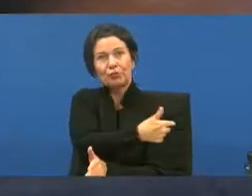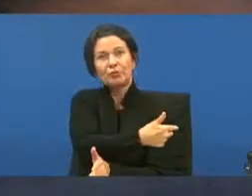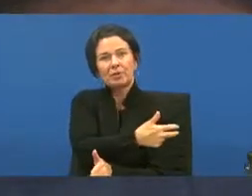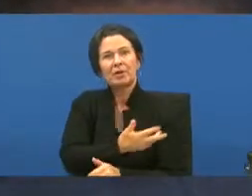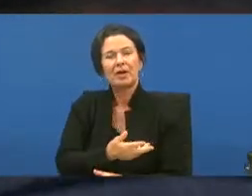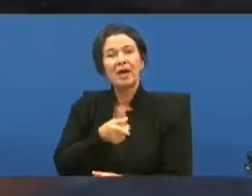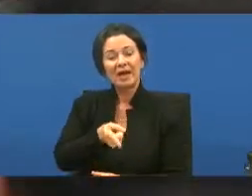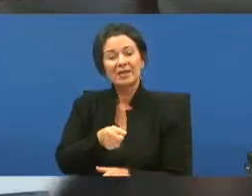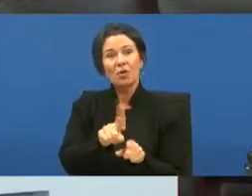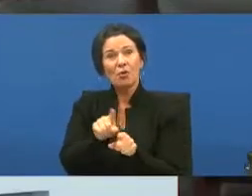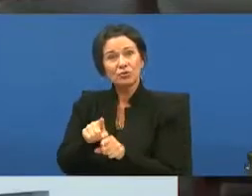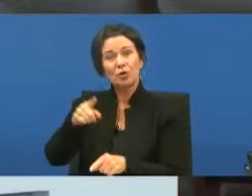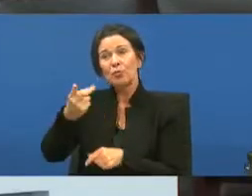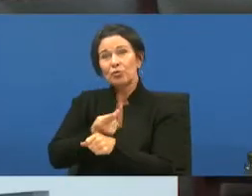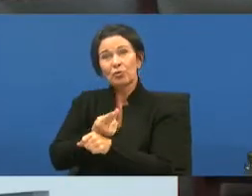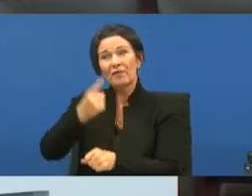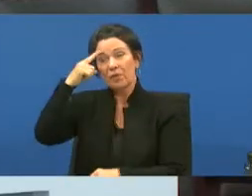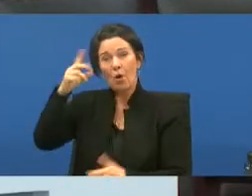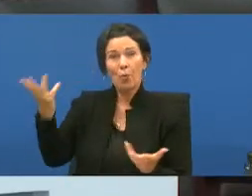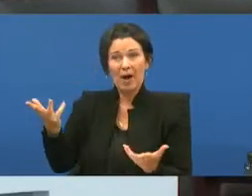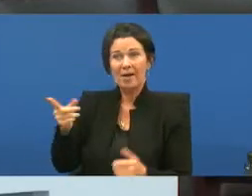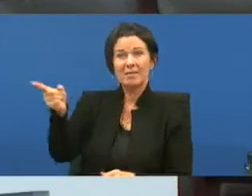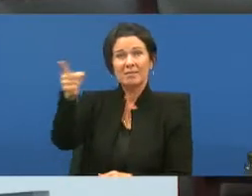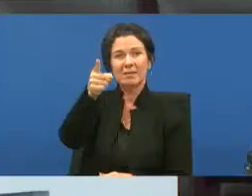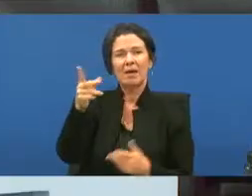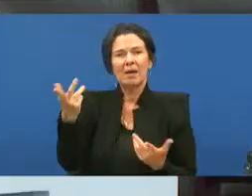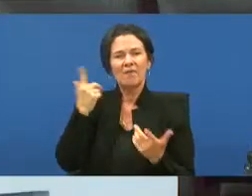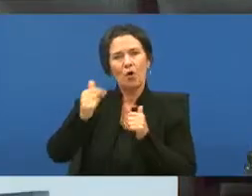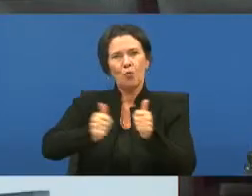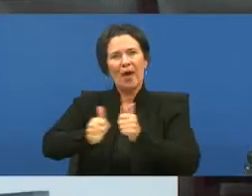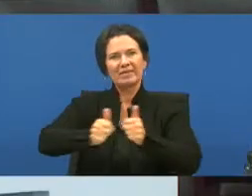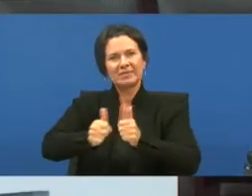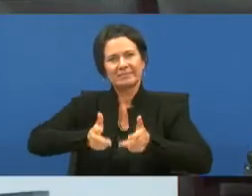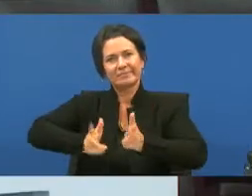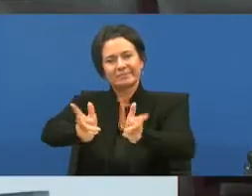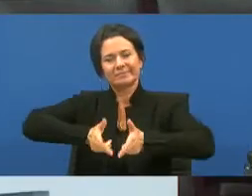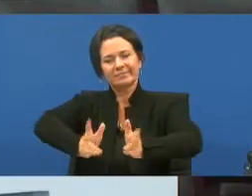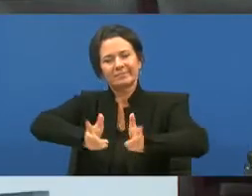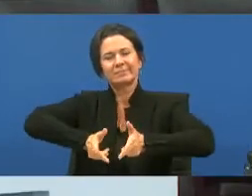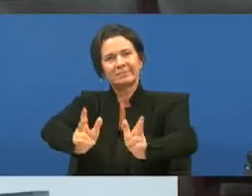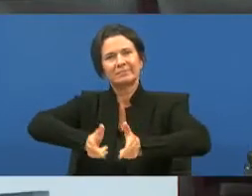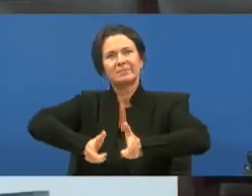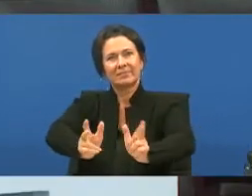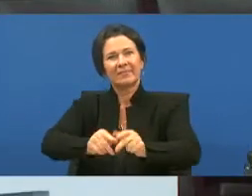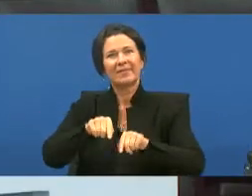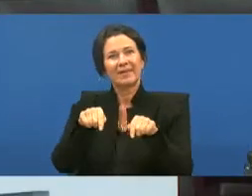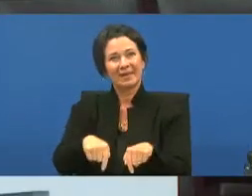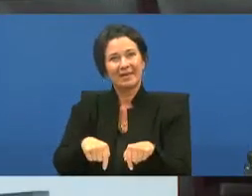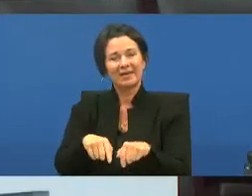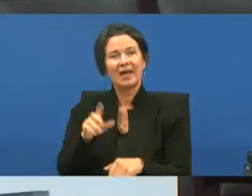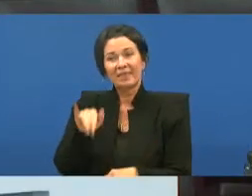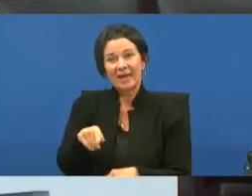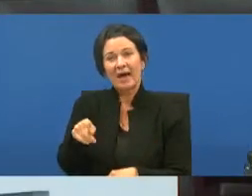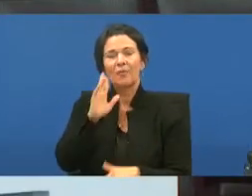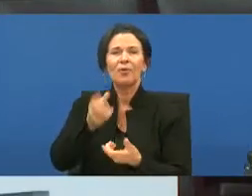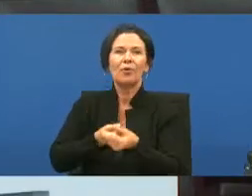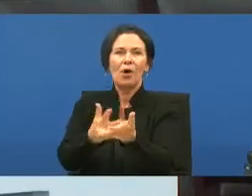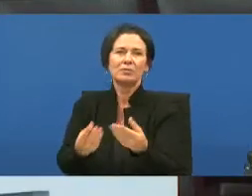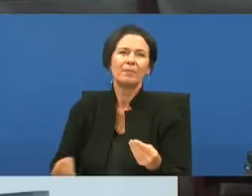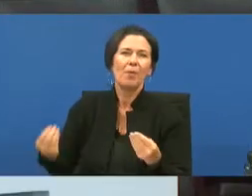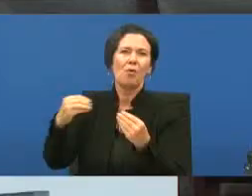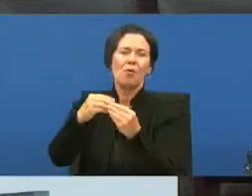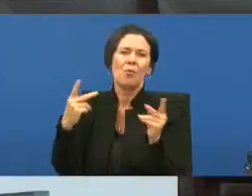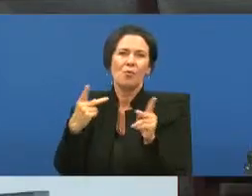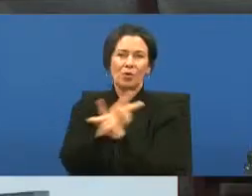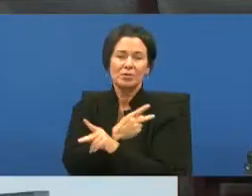like a racetrack. It's already dangerous, and we're worried that more homes will only make things worse, especially during school